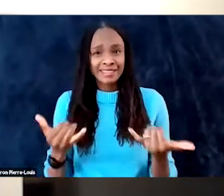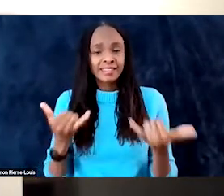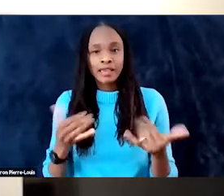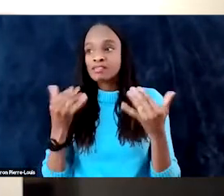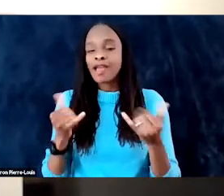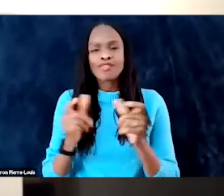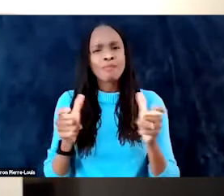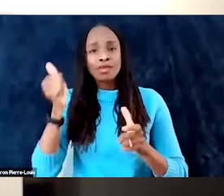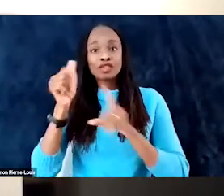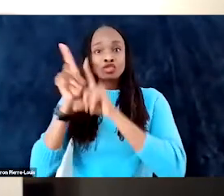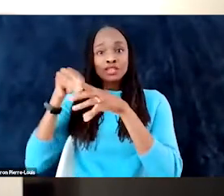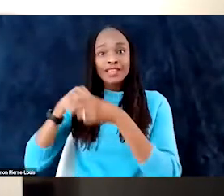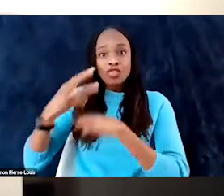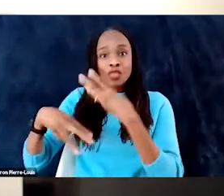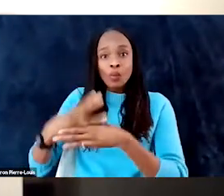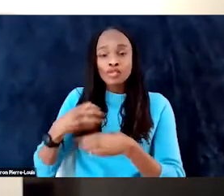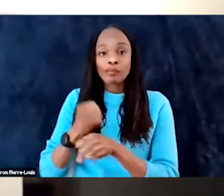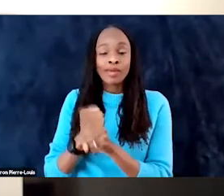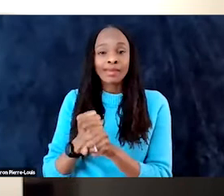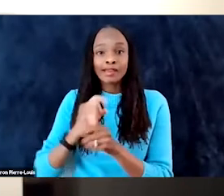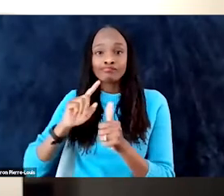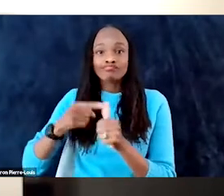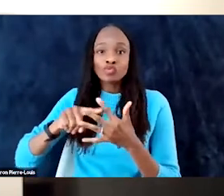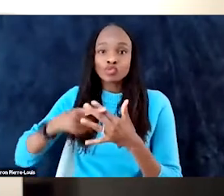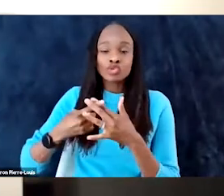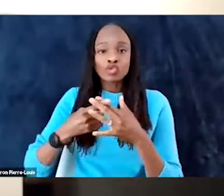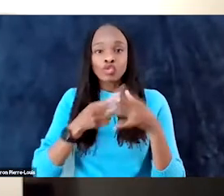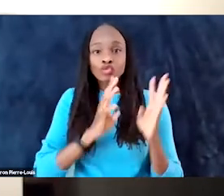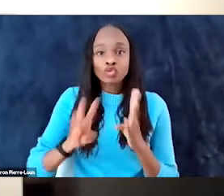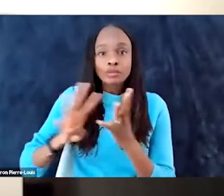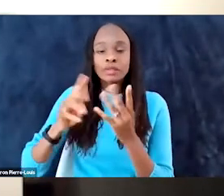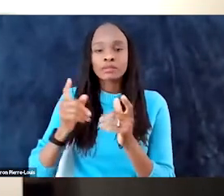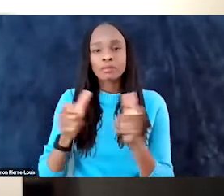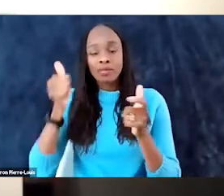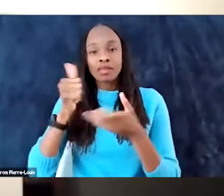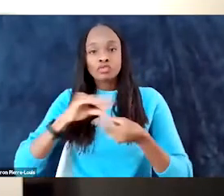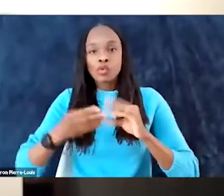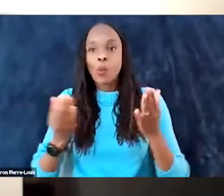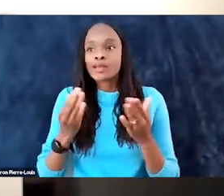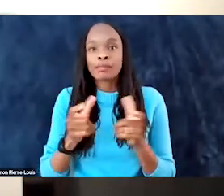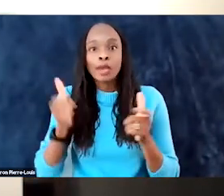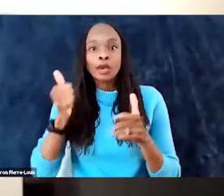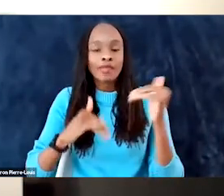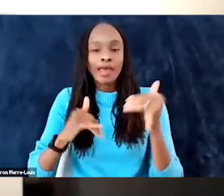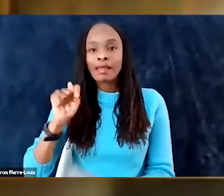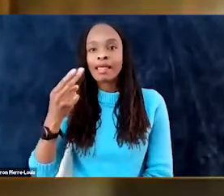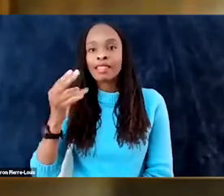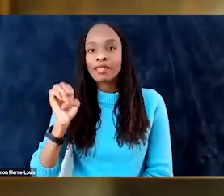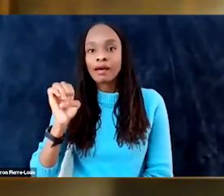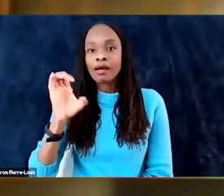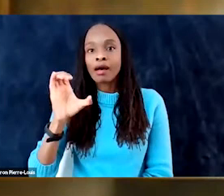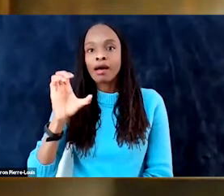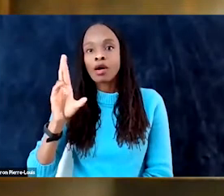in the world are making original streaming. The biggest stories, what could be bigger than The Crown?